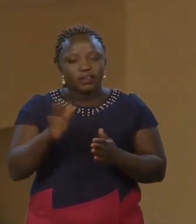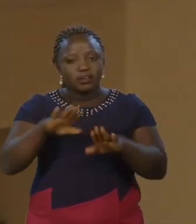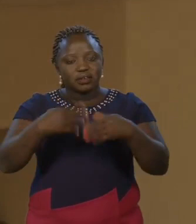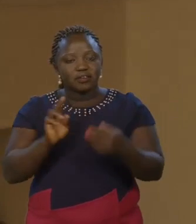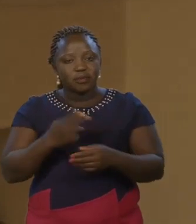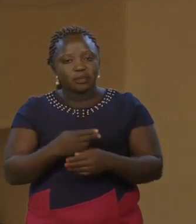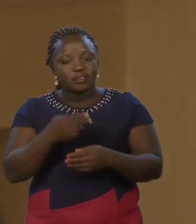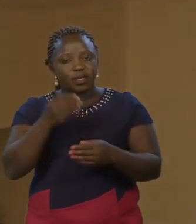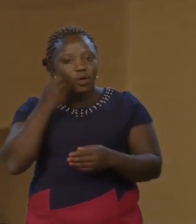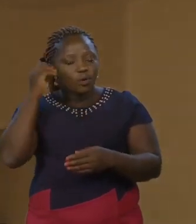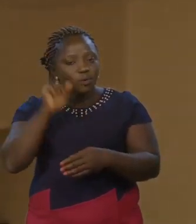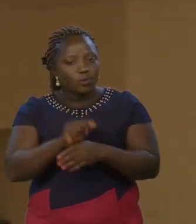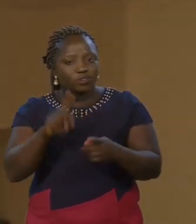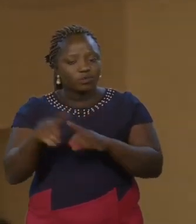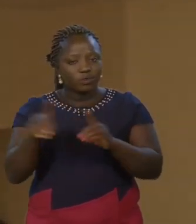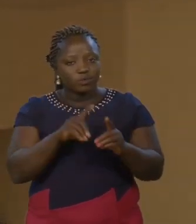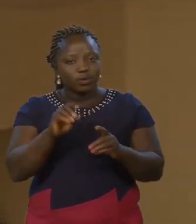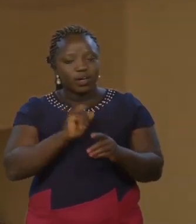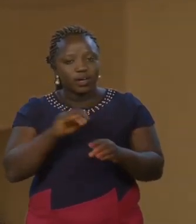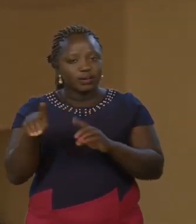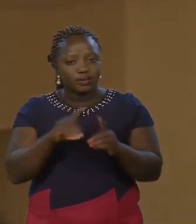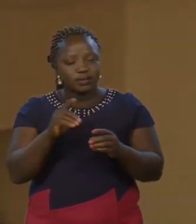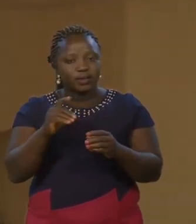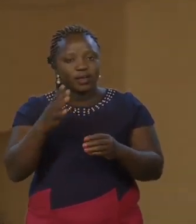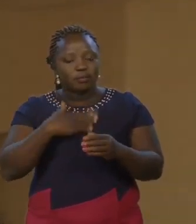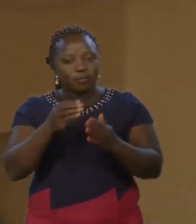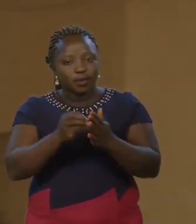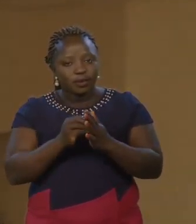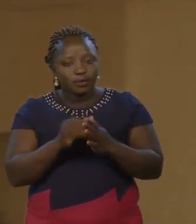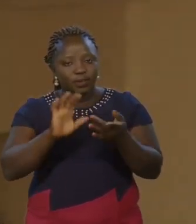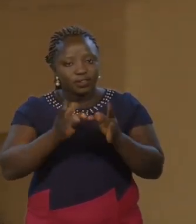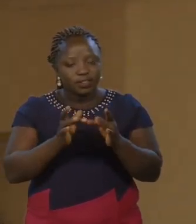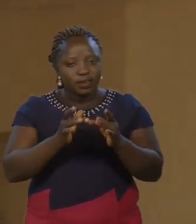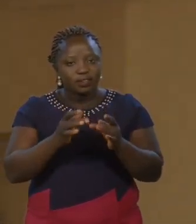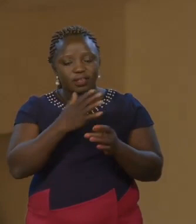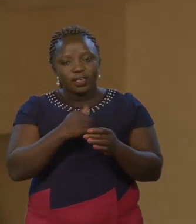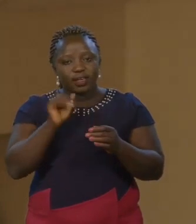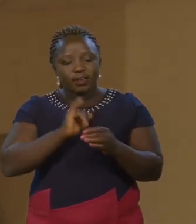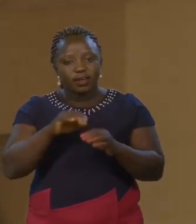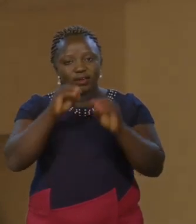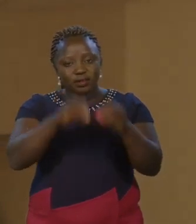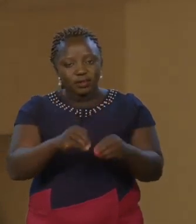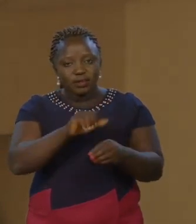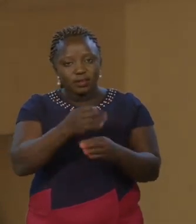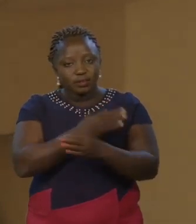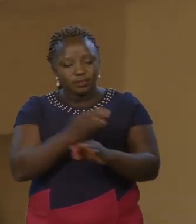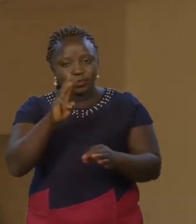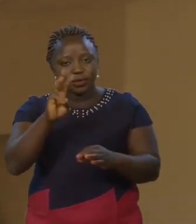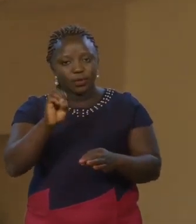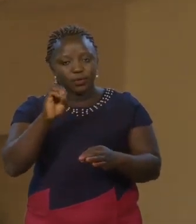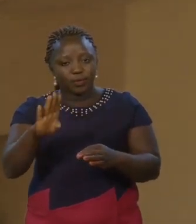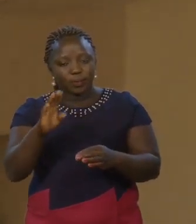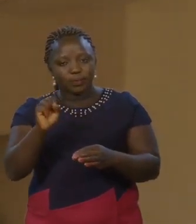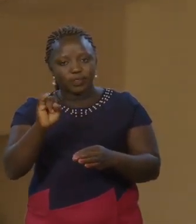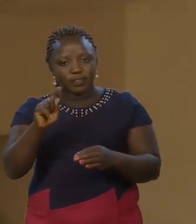they gave us assignment. I did like a form, internet form, and I set a free hosting website.